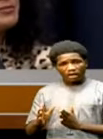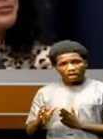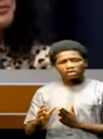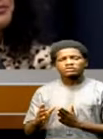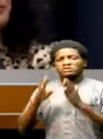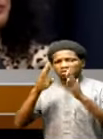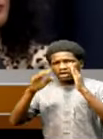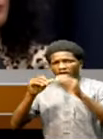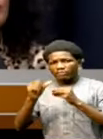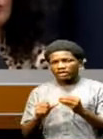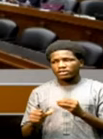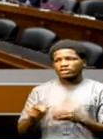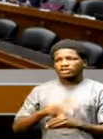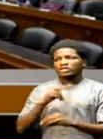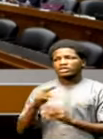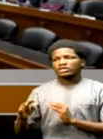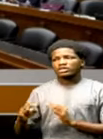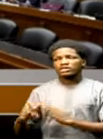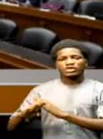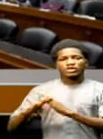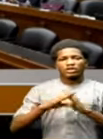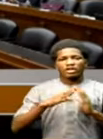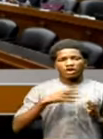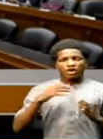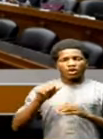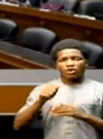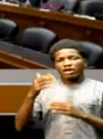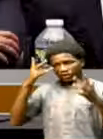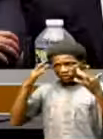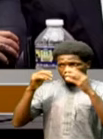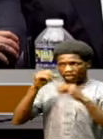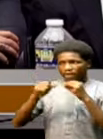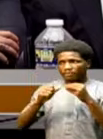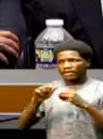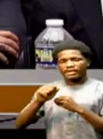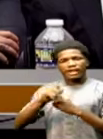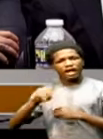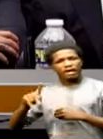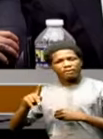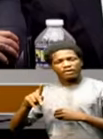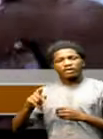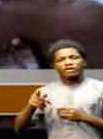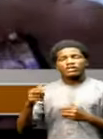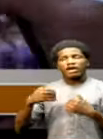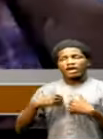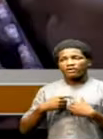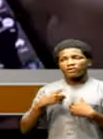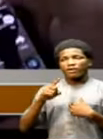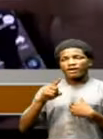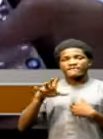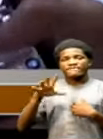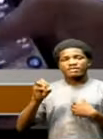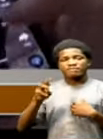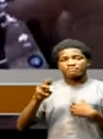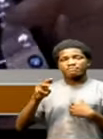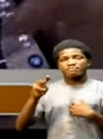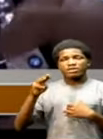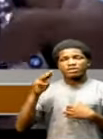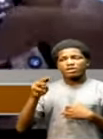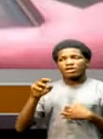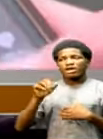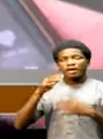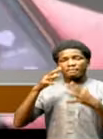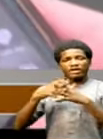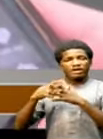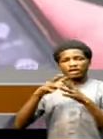and other concerns involving the app, which has 150 million American users. The company says